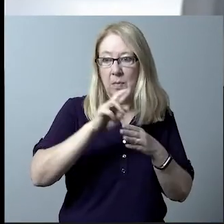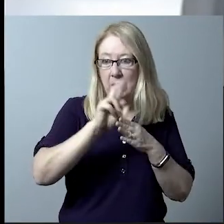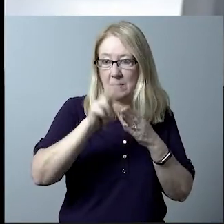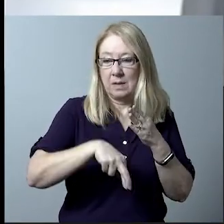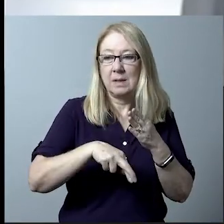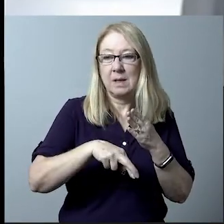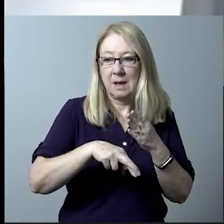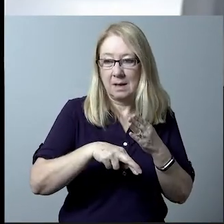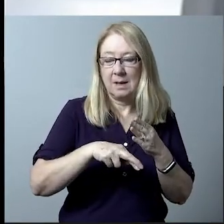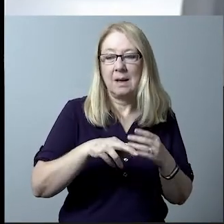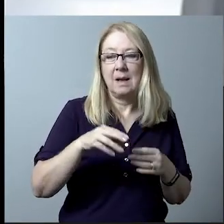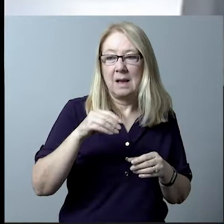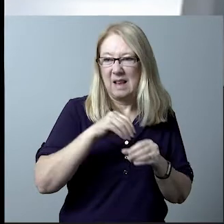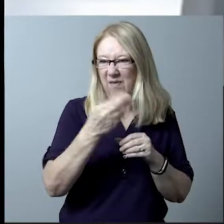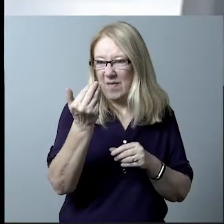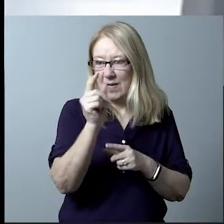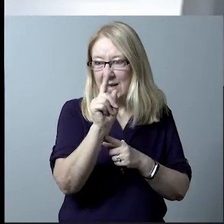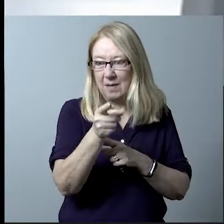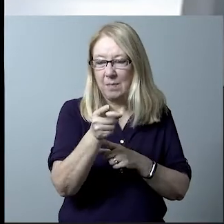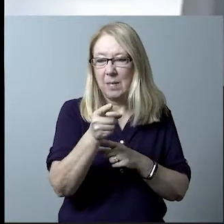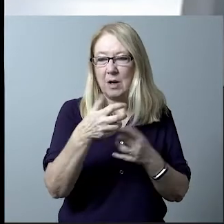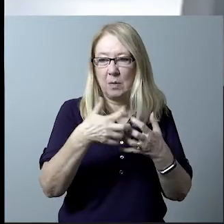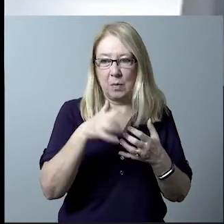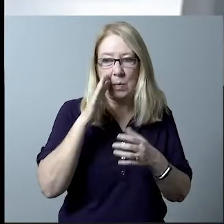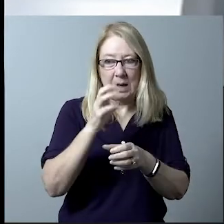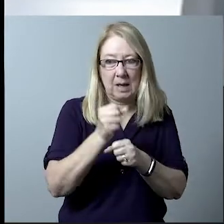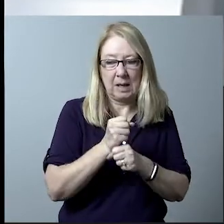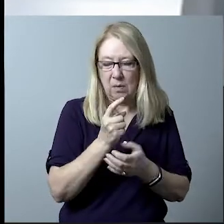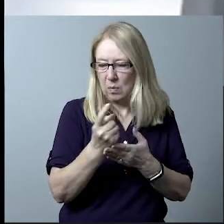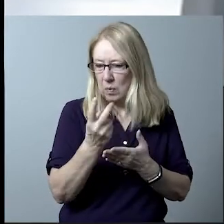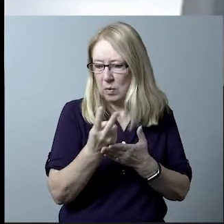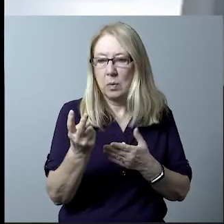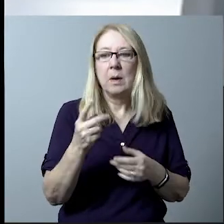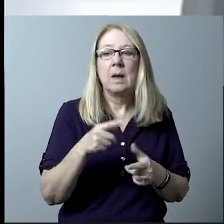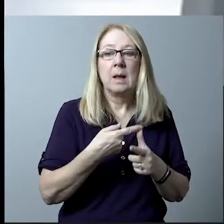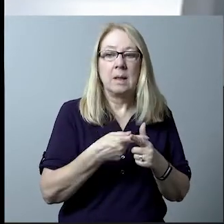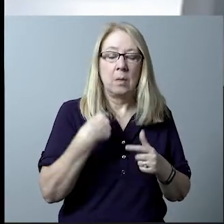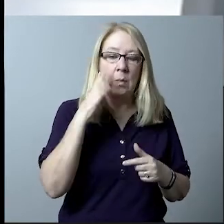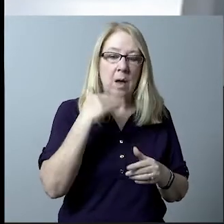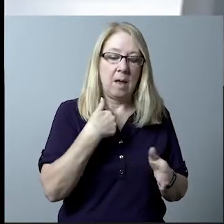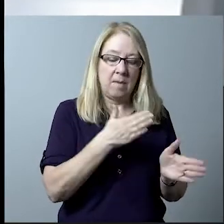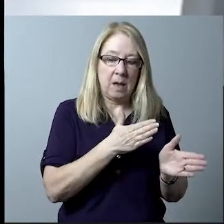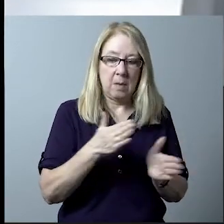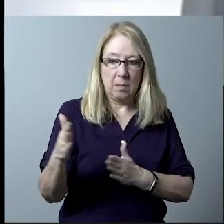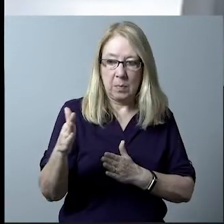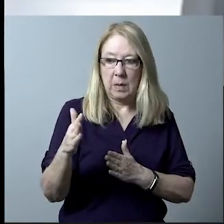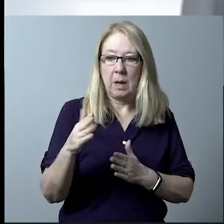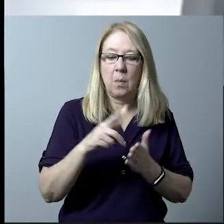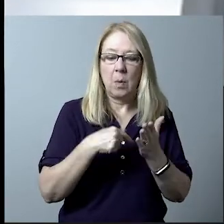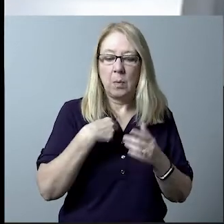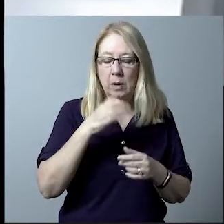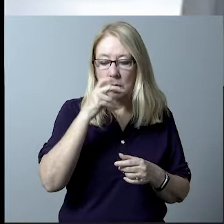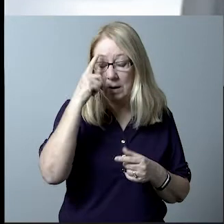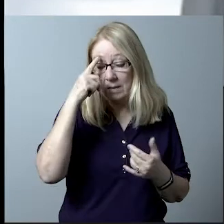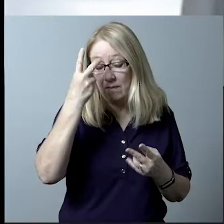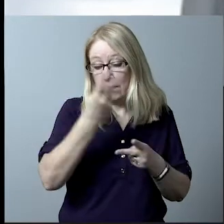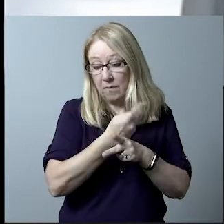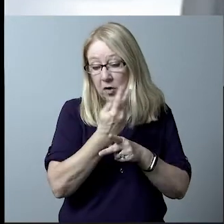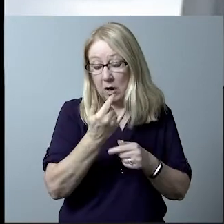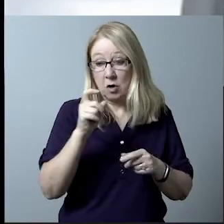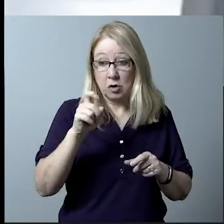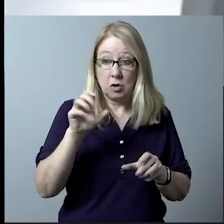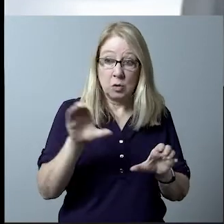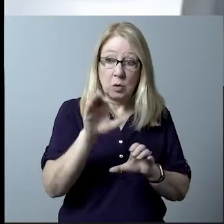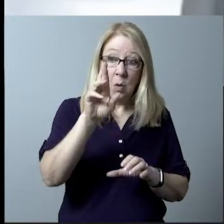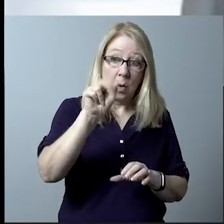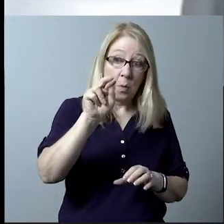that will be coming in the next few weeks where we can get results in 15 minutes. And we're coming up with a protocol and an approach. The things that we're looking